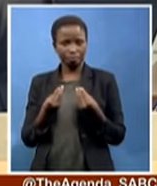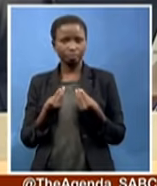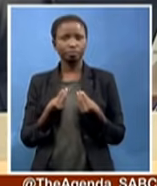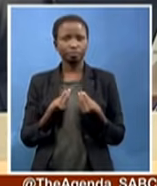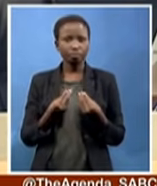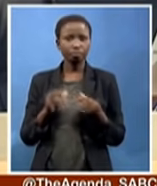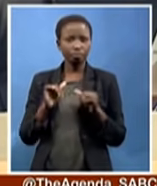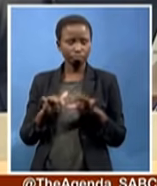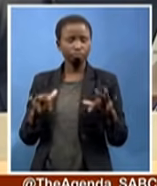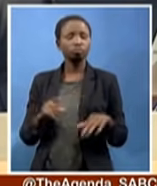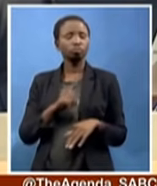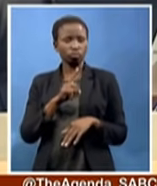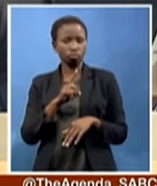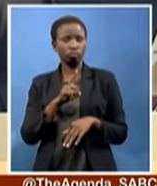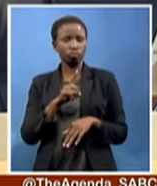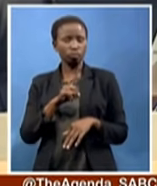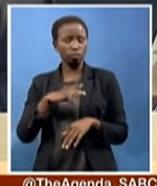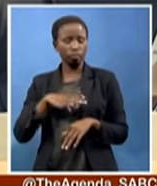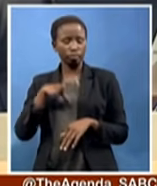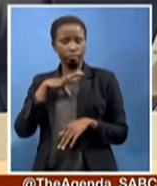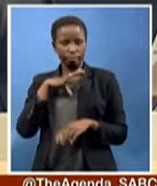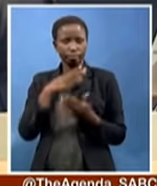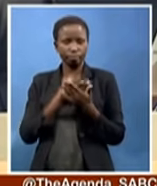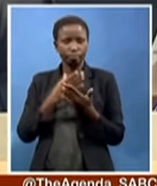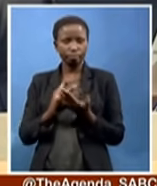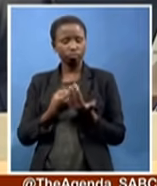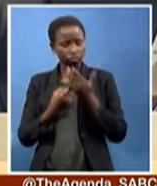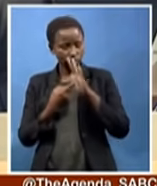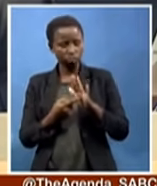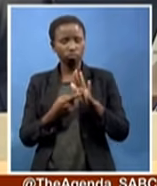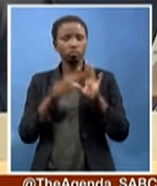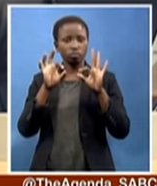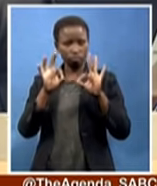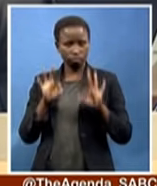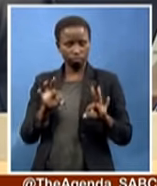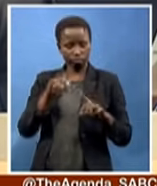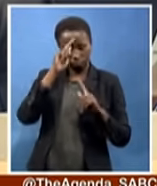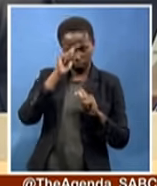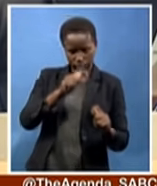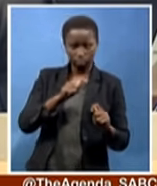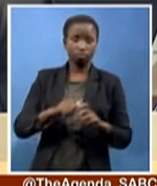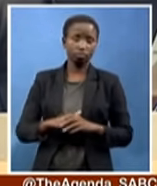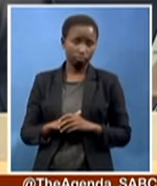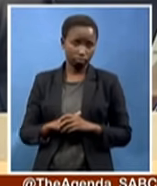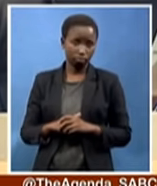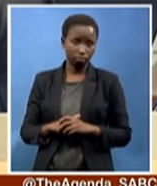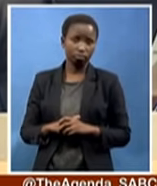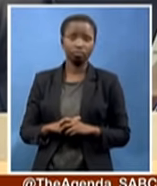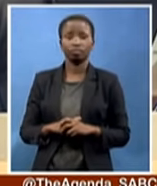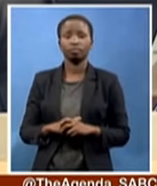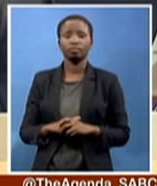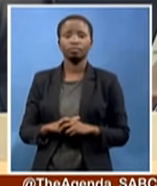to be clearly recognized as such. Therefore, even though some of the incidents that I refer to in